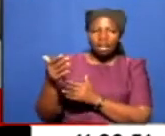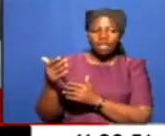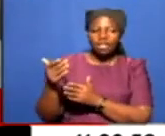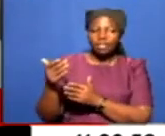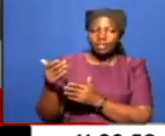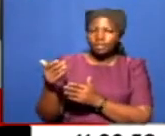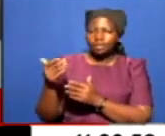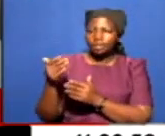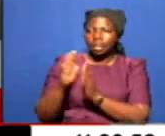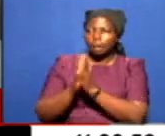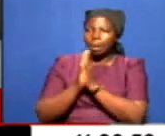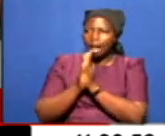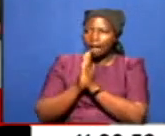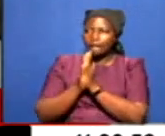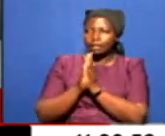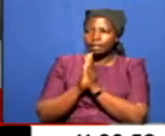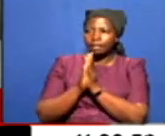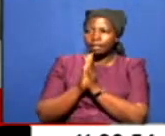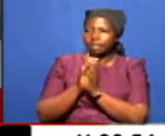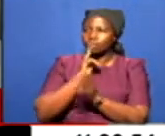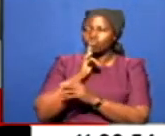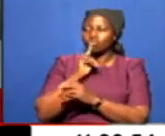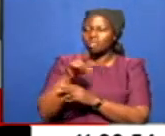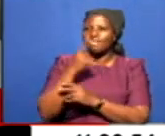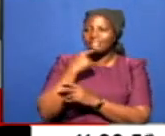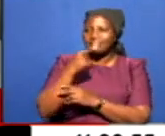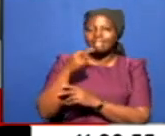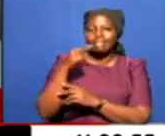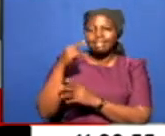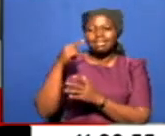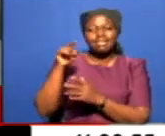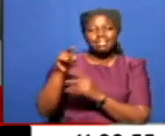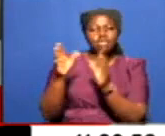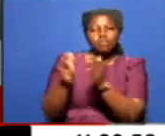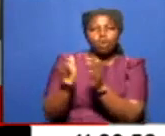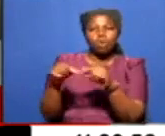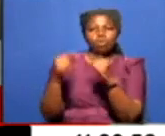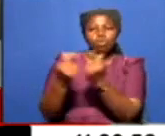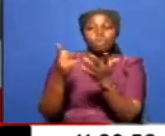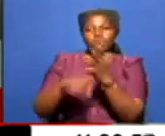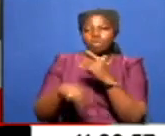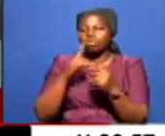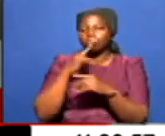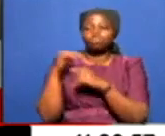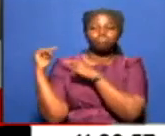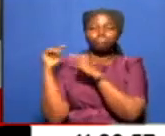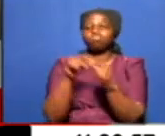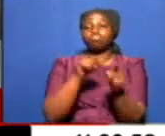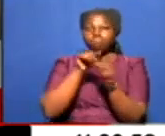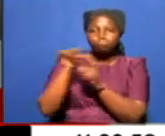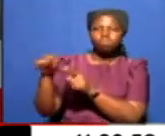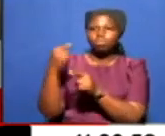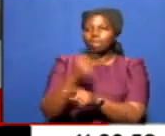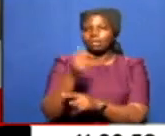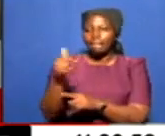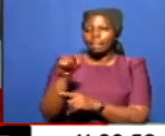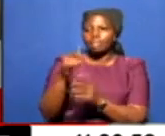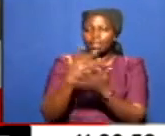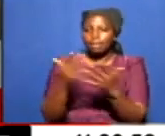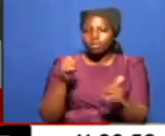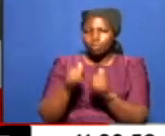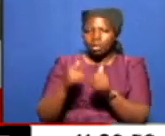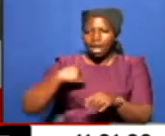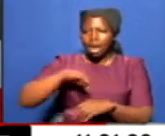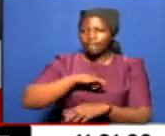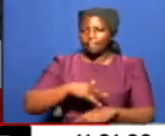the prayers. So what is he telling this small group? So they tell on each other, and this is something that we pride of,